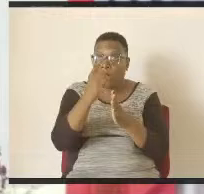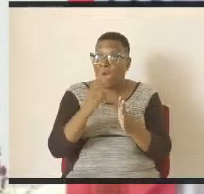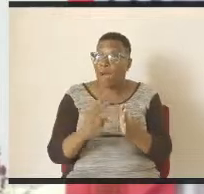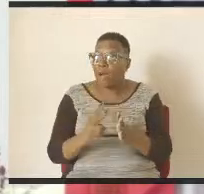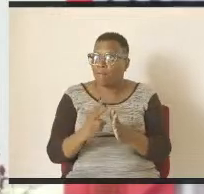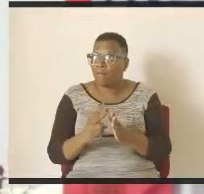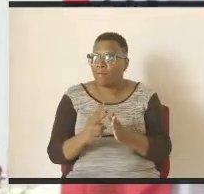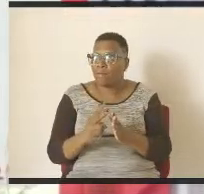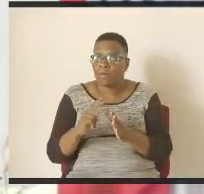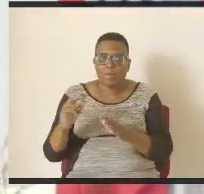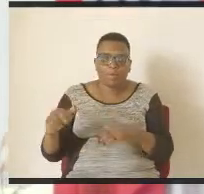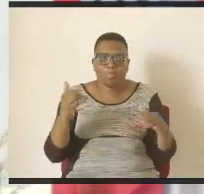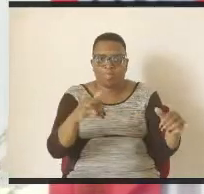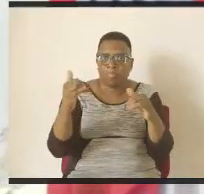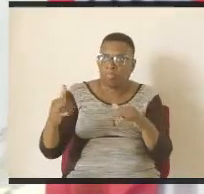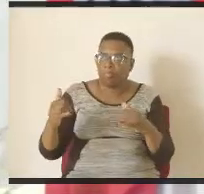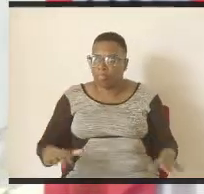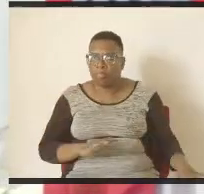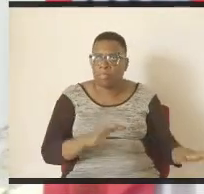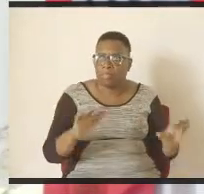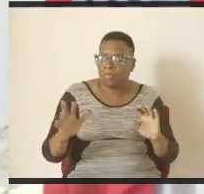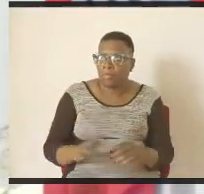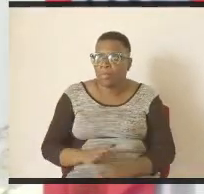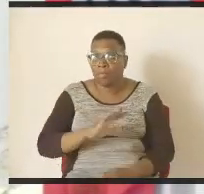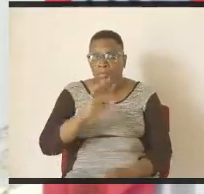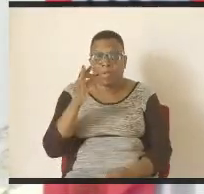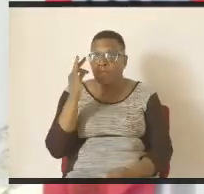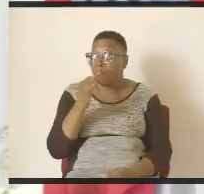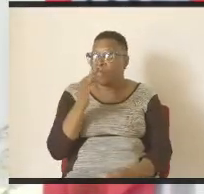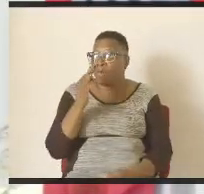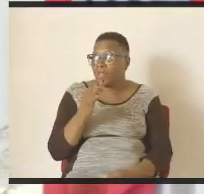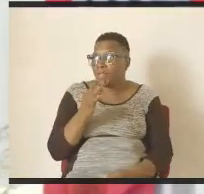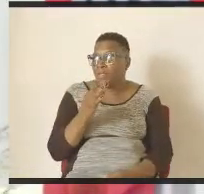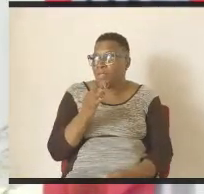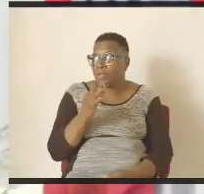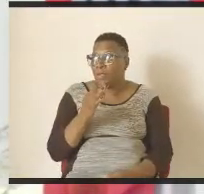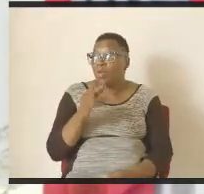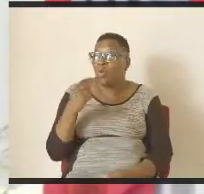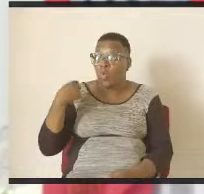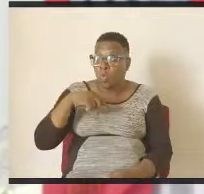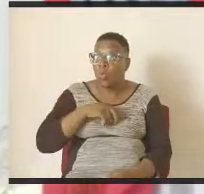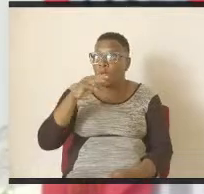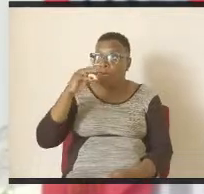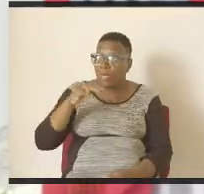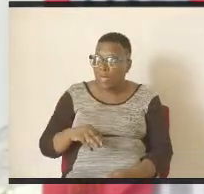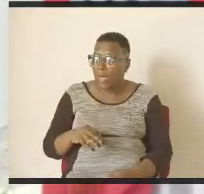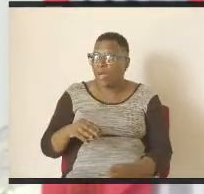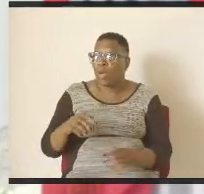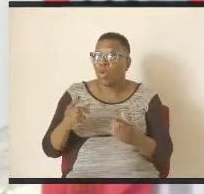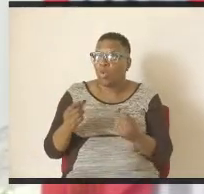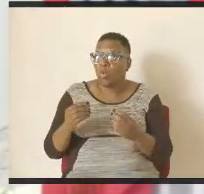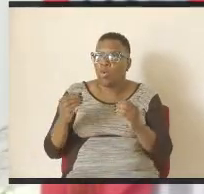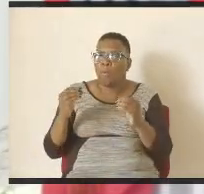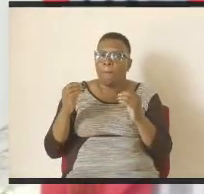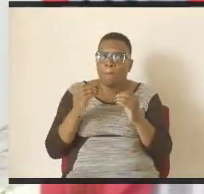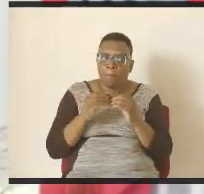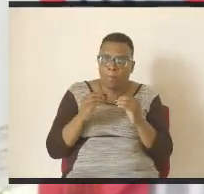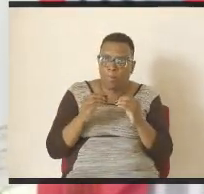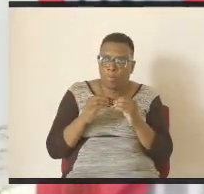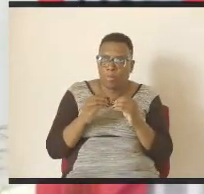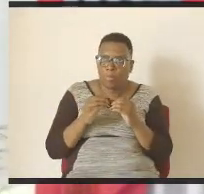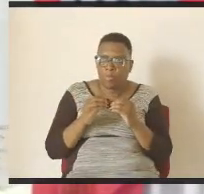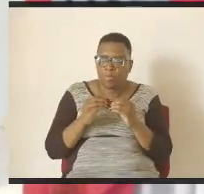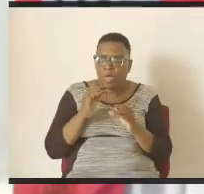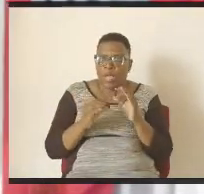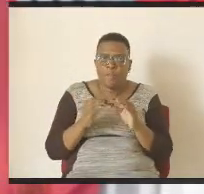missed out on that. But if I get used to this, that's what will happen. But if I never get